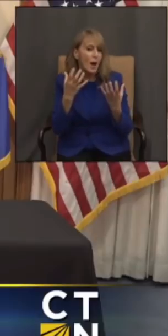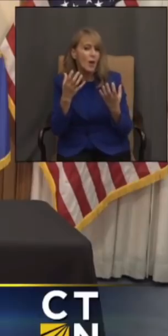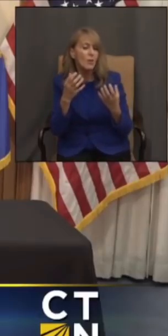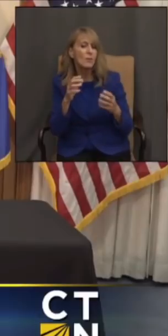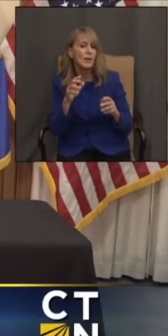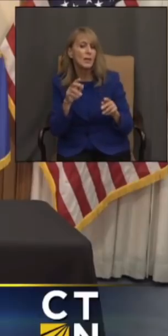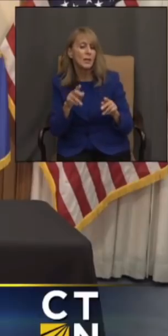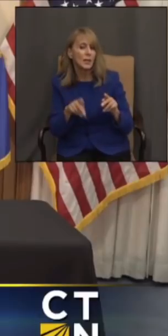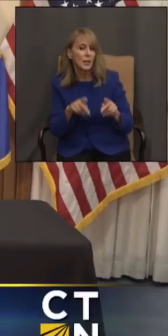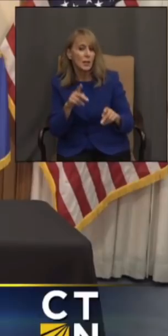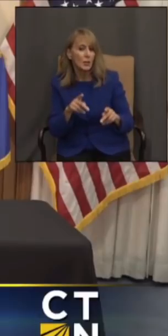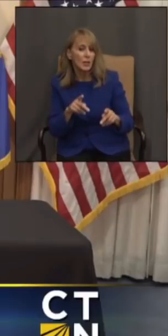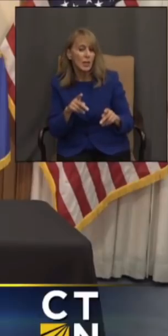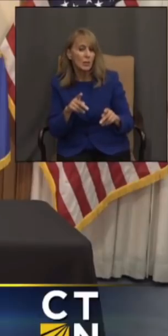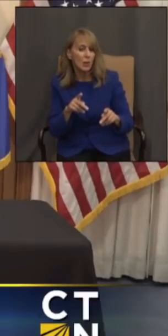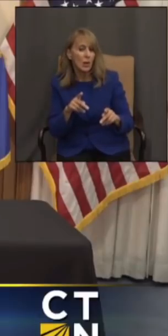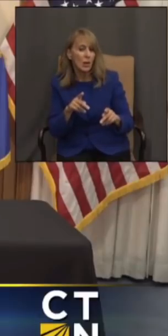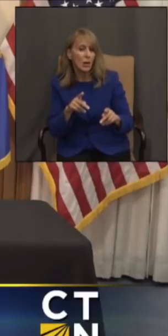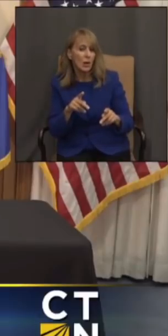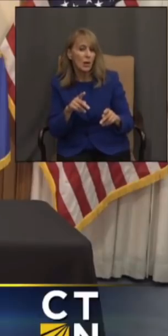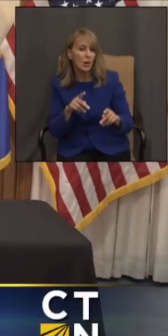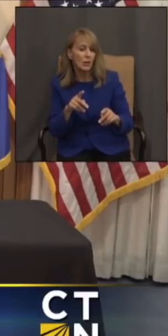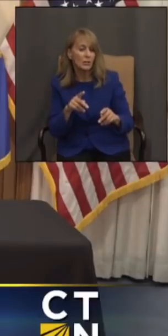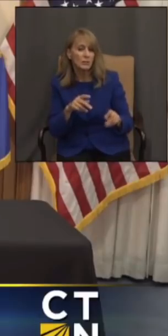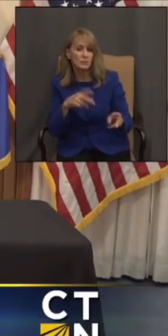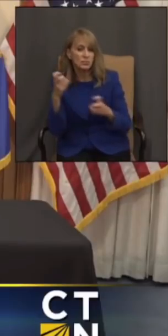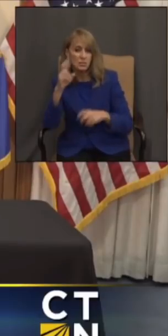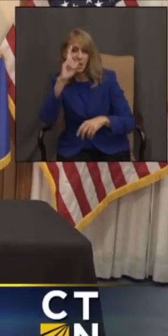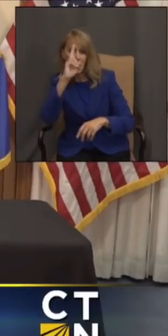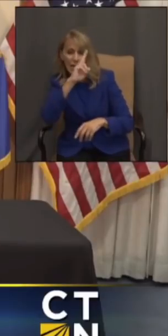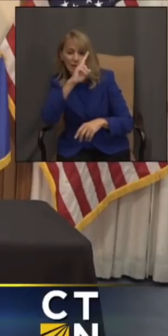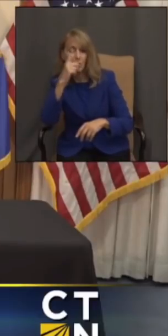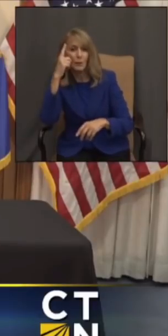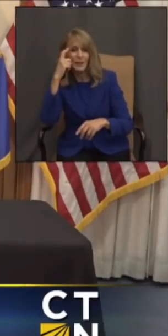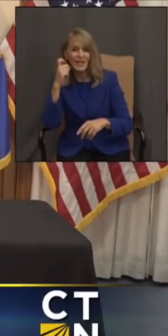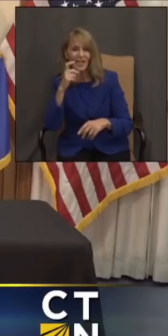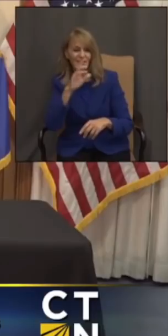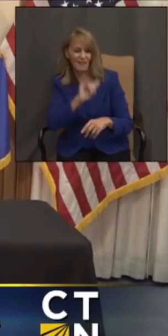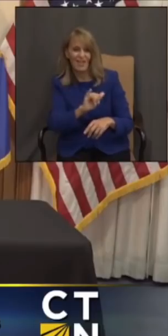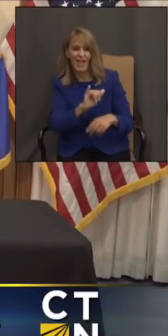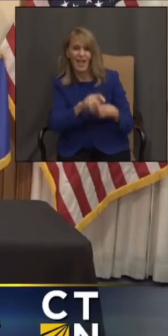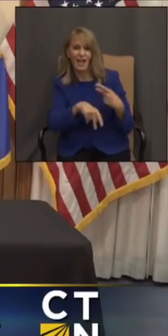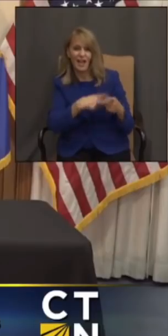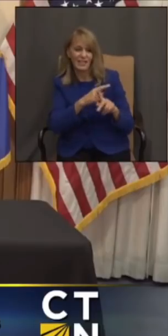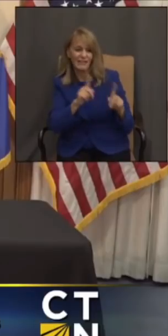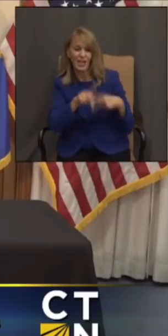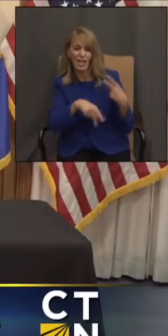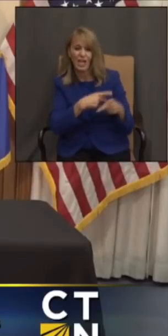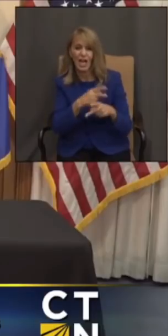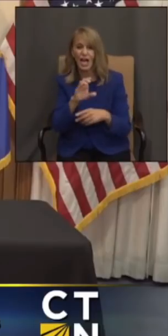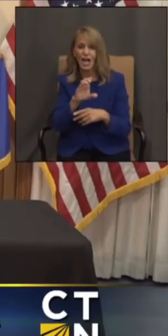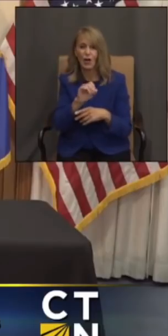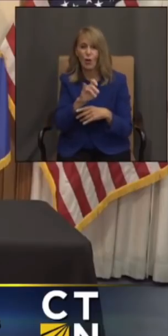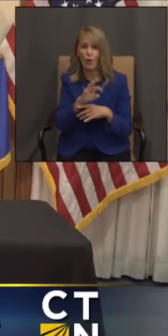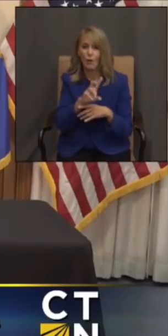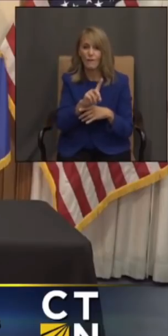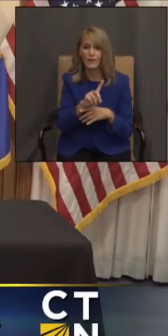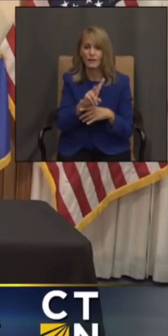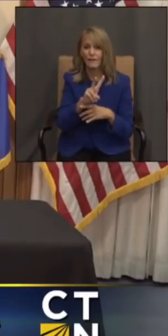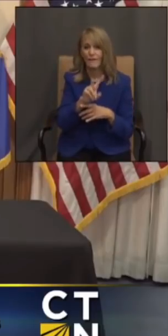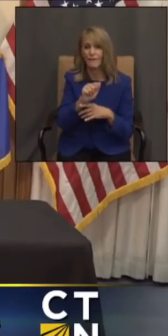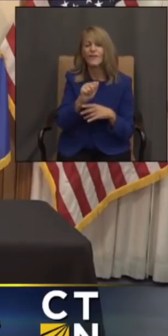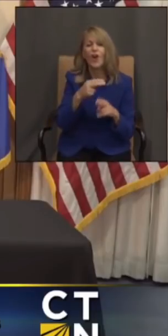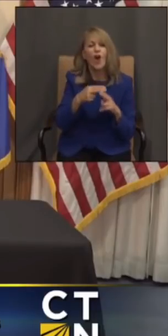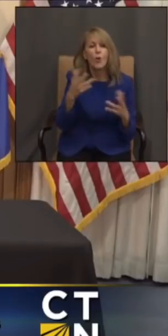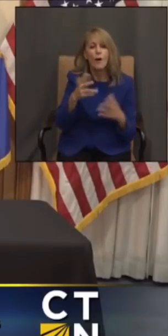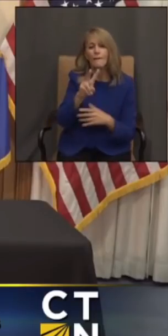been hospitalized and died as a result of an infection from one of these variants? You know that, Josh? No, I mean,